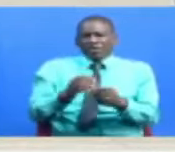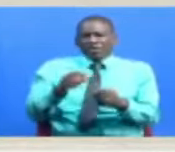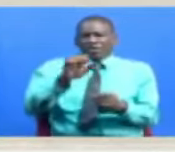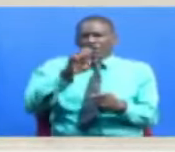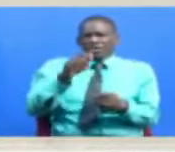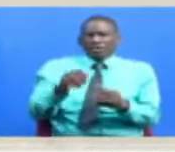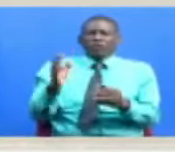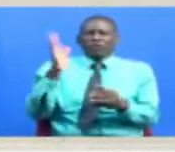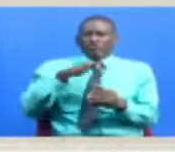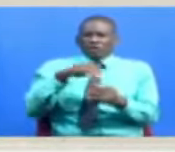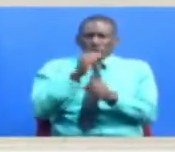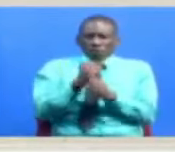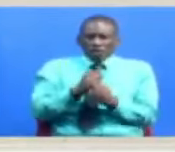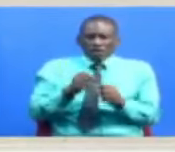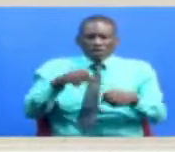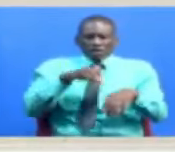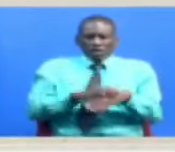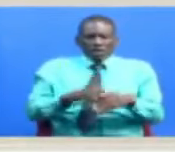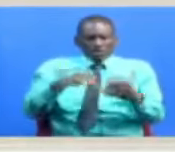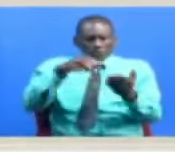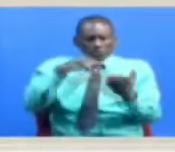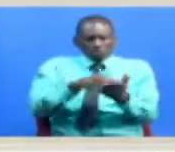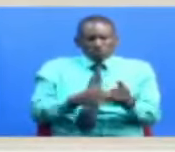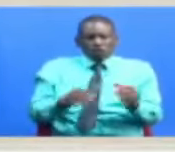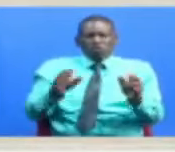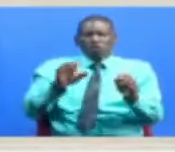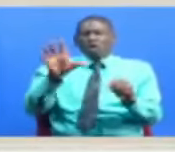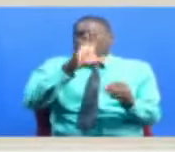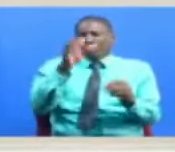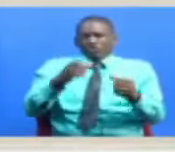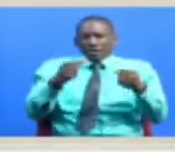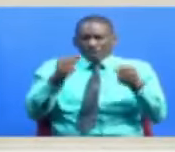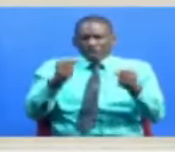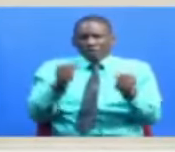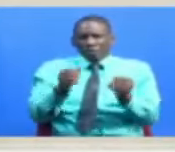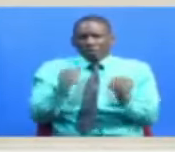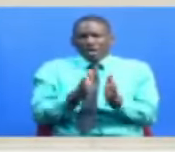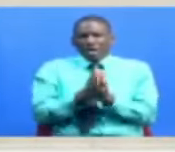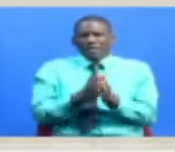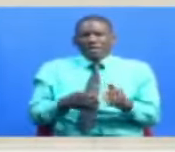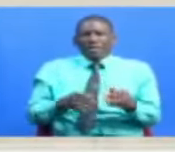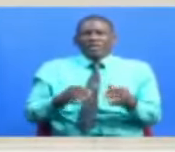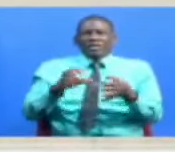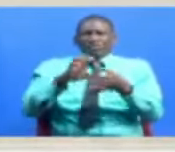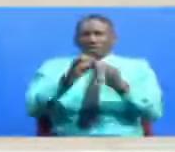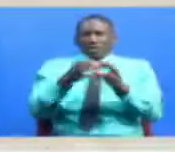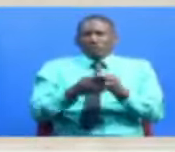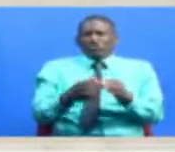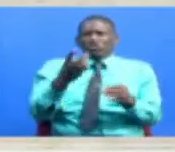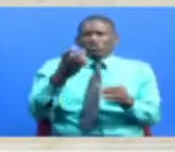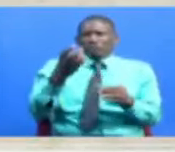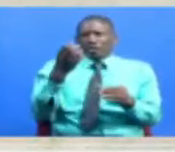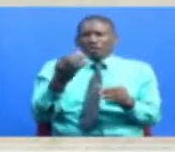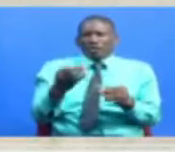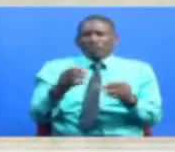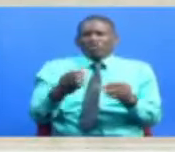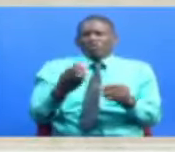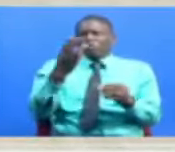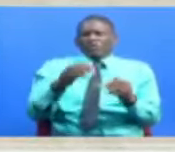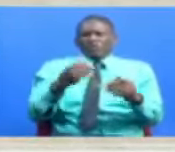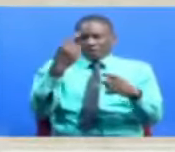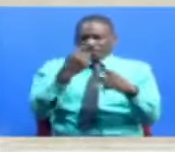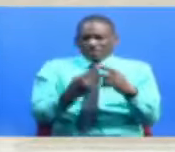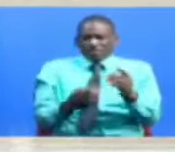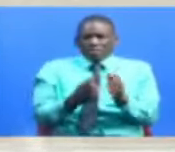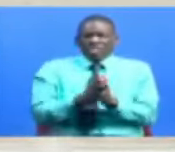the job and secure a ticket to the Continental Cup and the delayed 2023 African Games scheduled for March next year. It